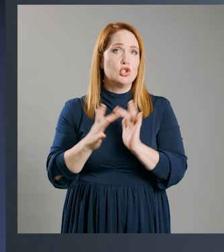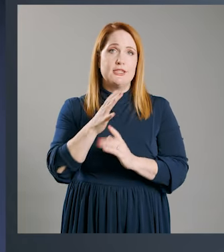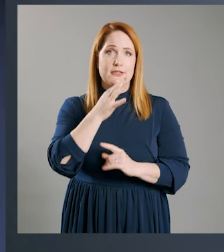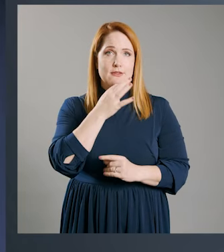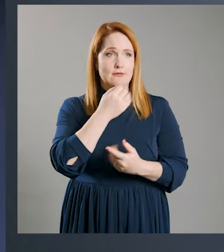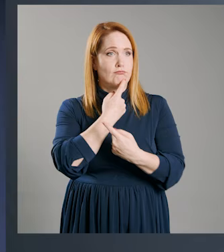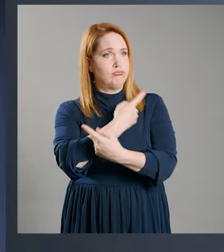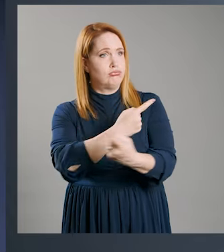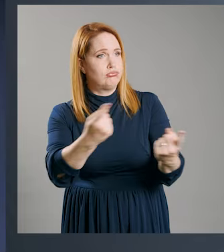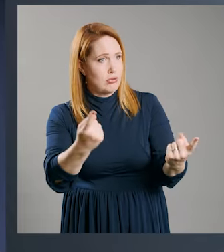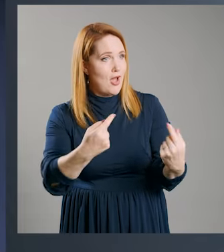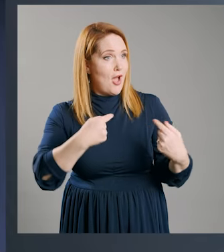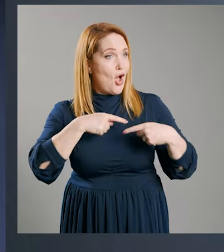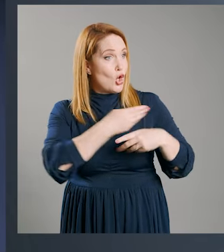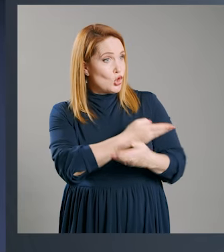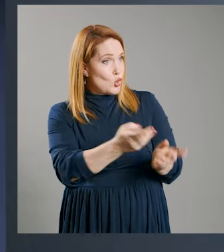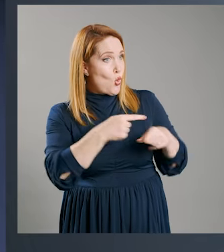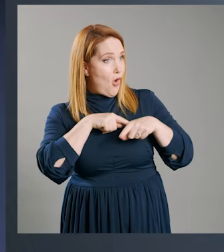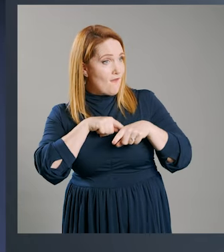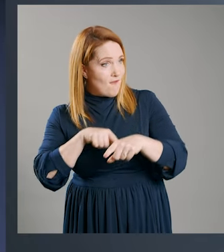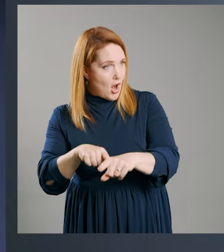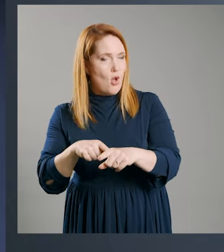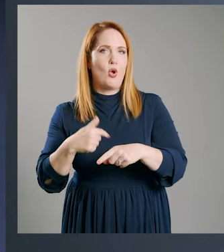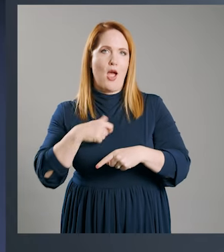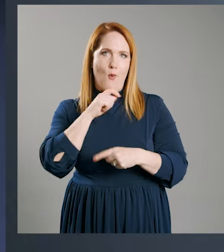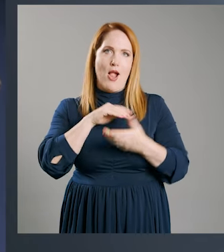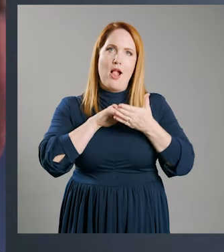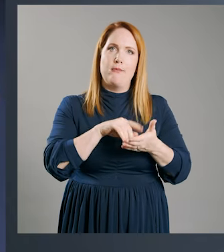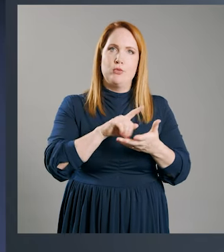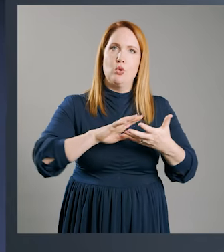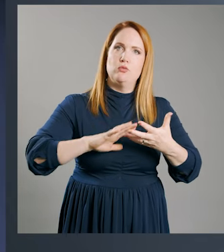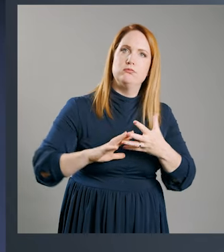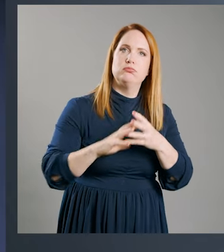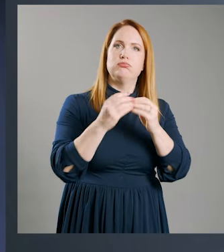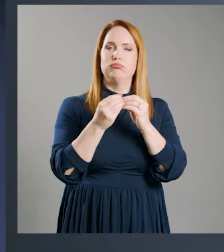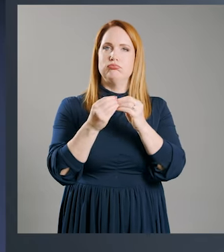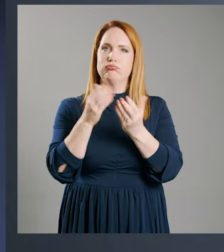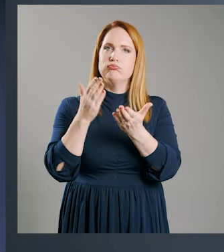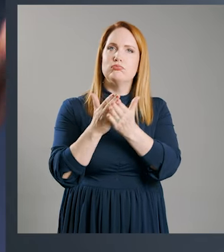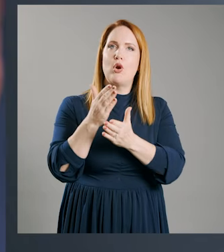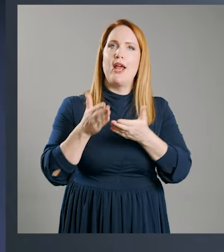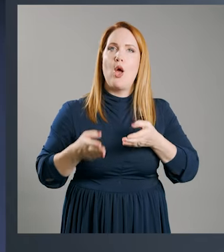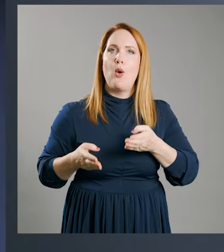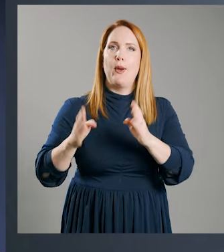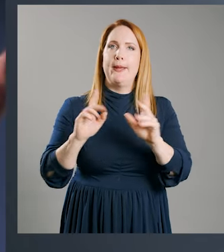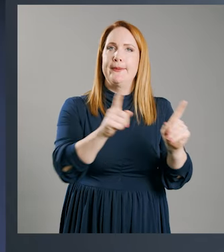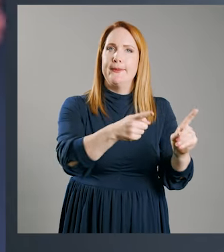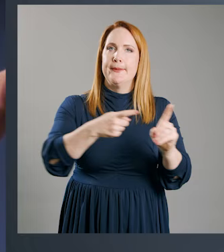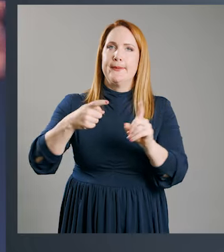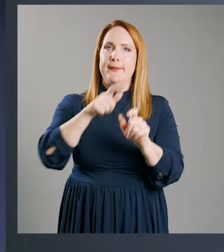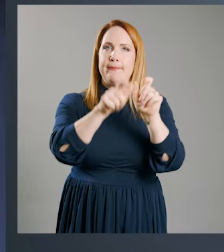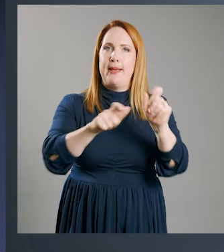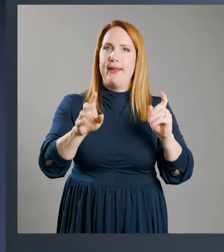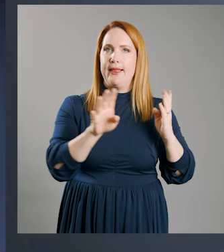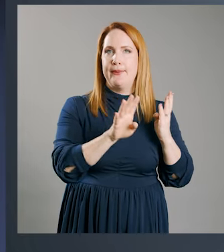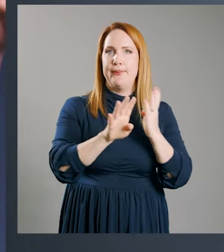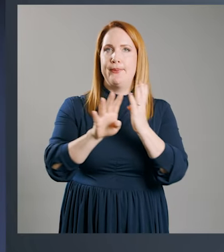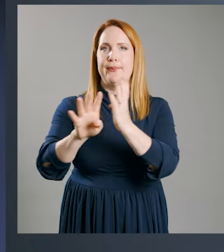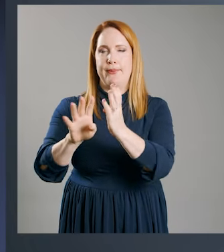this invitation, come and follow me, and I will form you to become fishers of men. So follow me, repent and